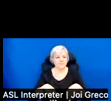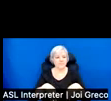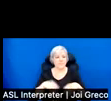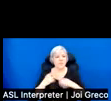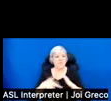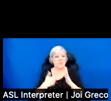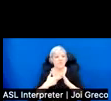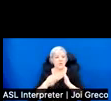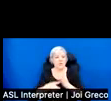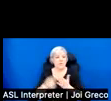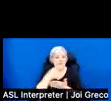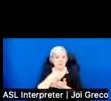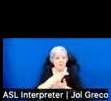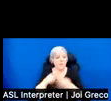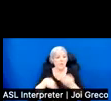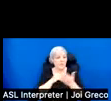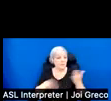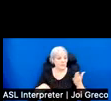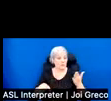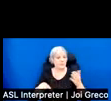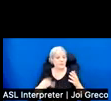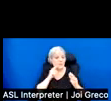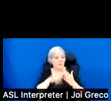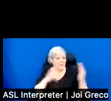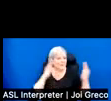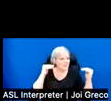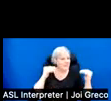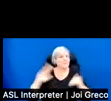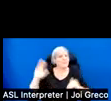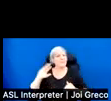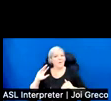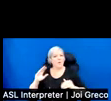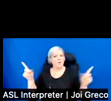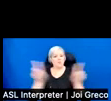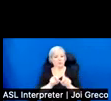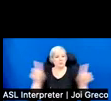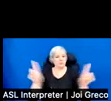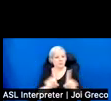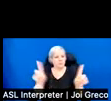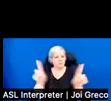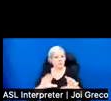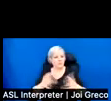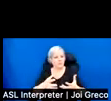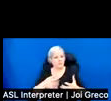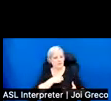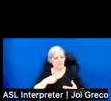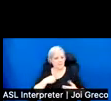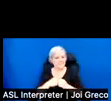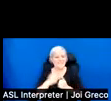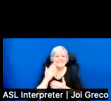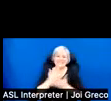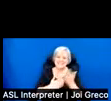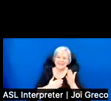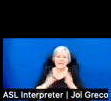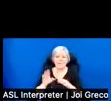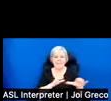review, when students clarified expectations and tasks assigned to different group members. Some of the inhibiting behaviors included